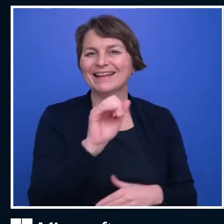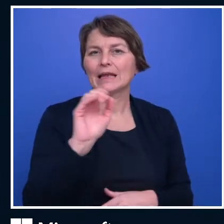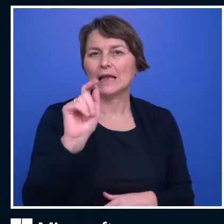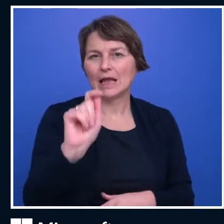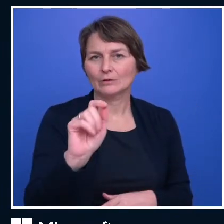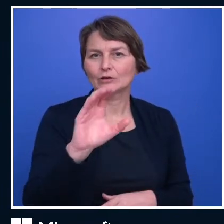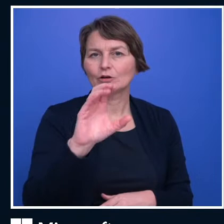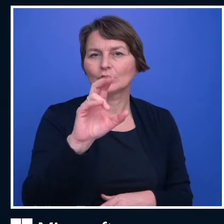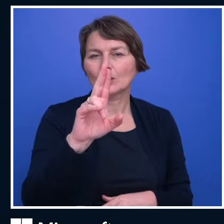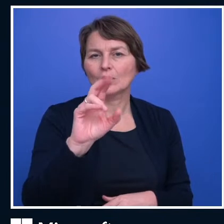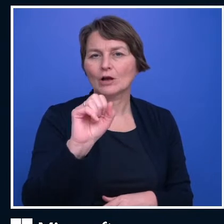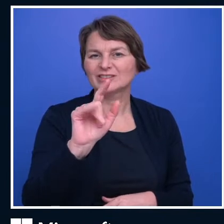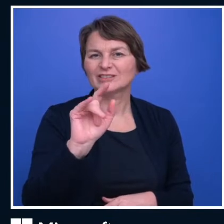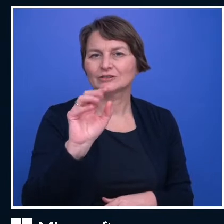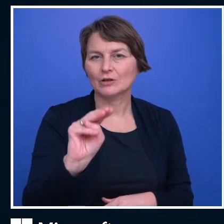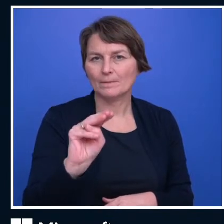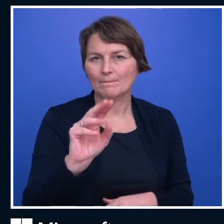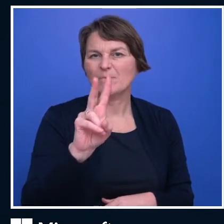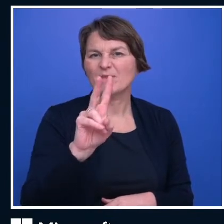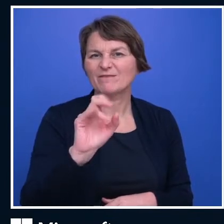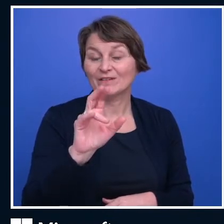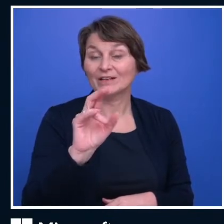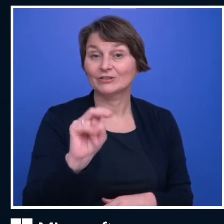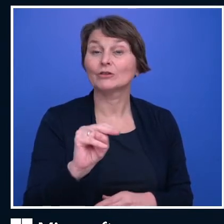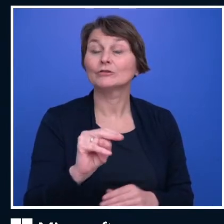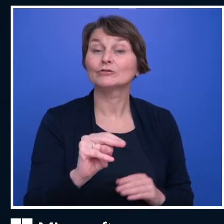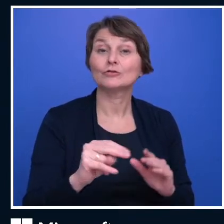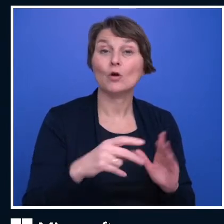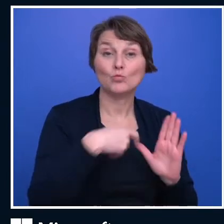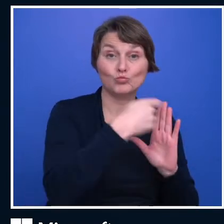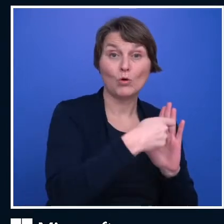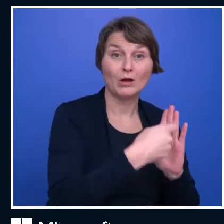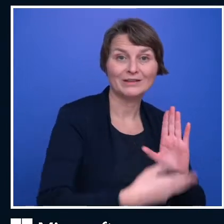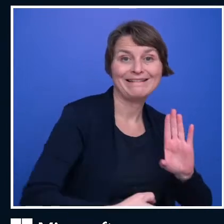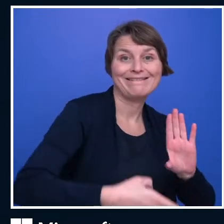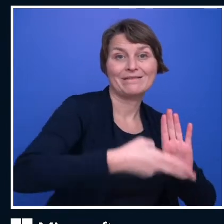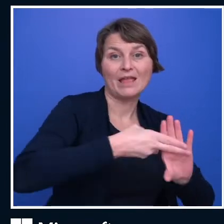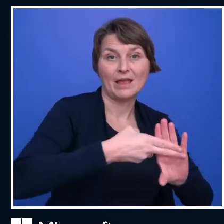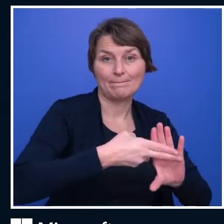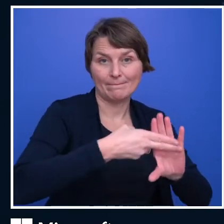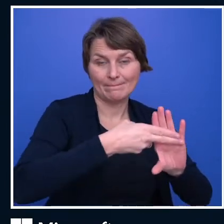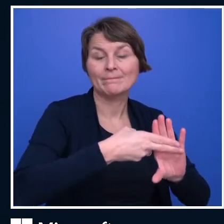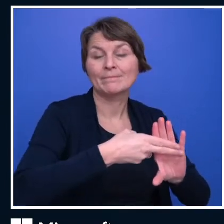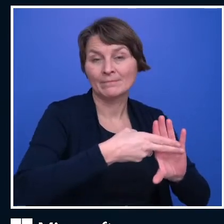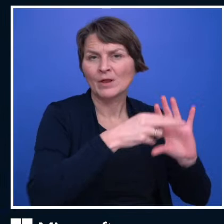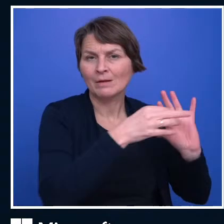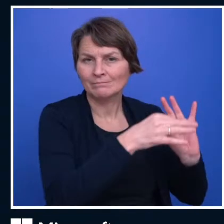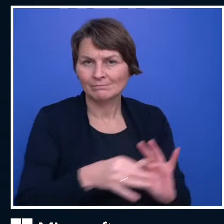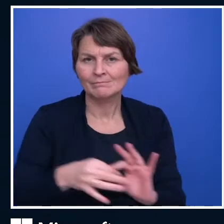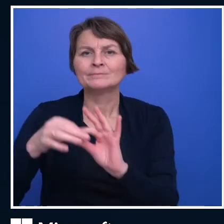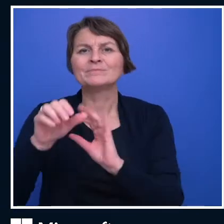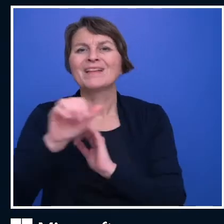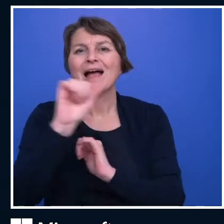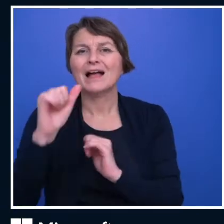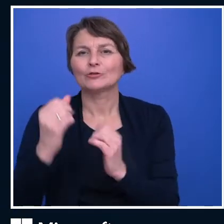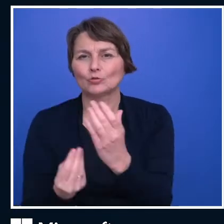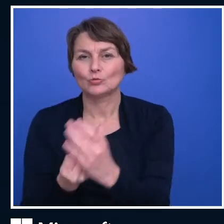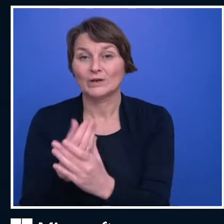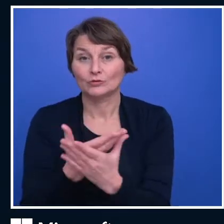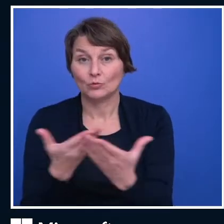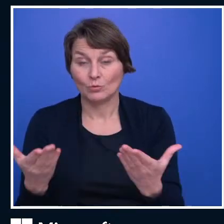project, gave it a name, and connected it to an Azure resource. And so for our demo today, we'll be focusing on